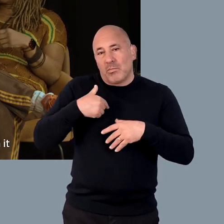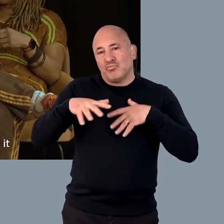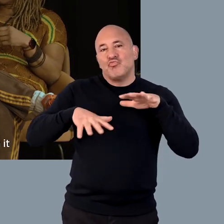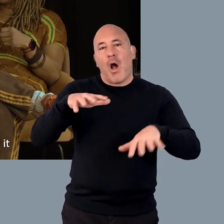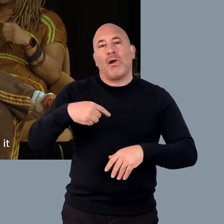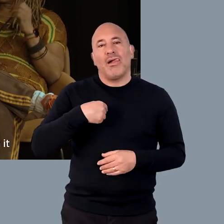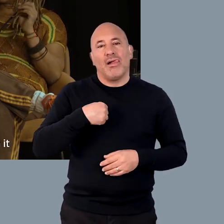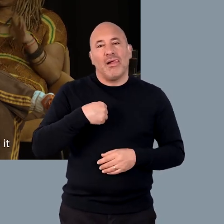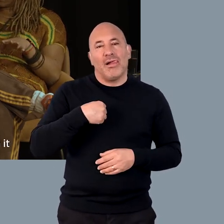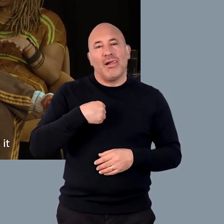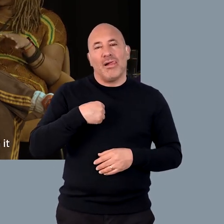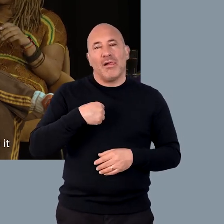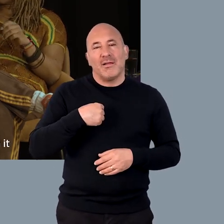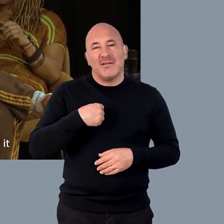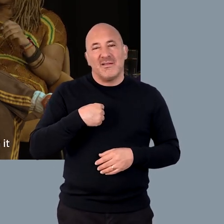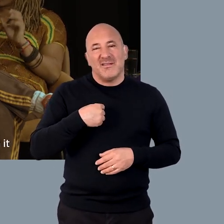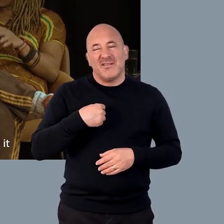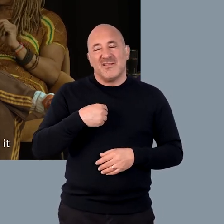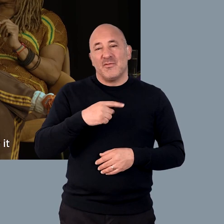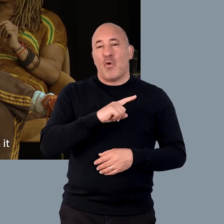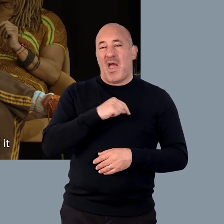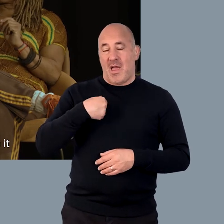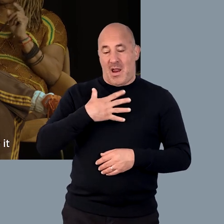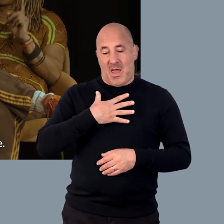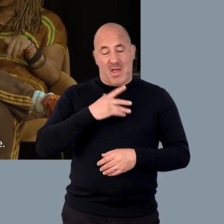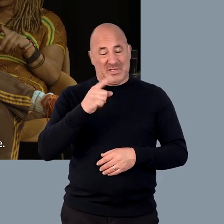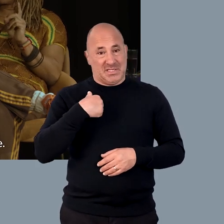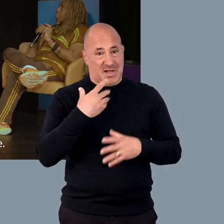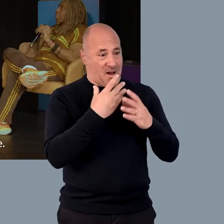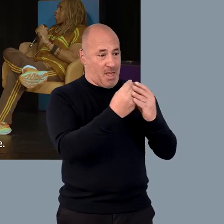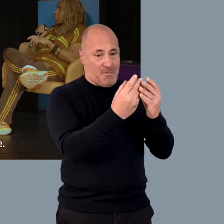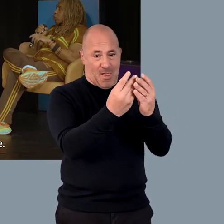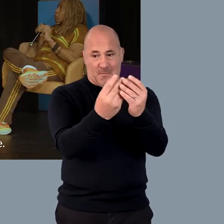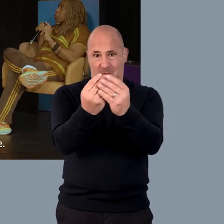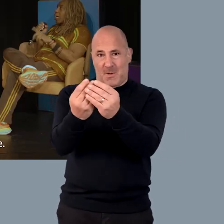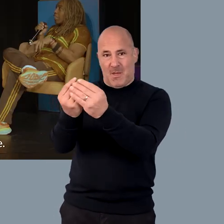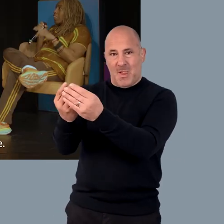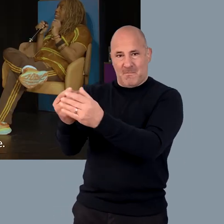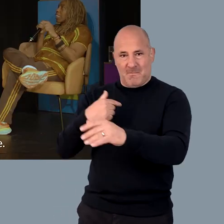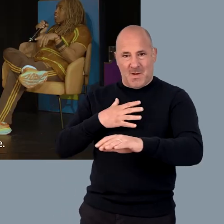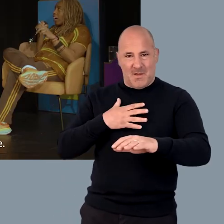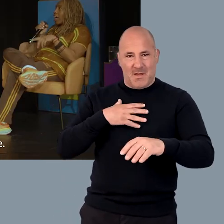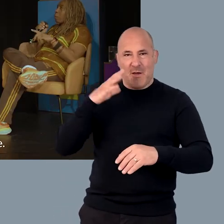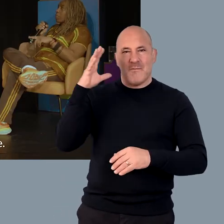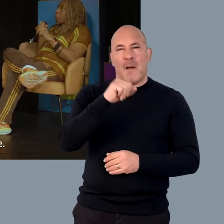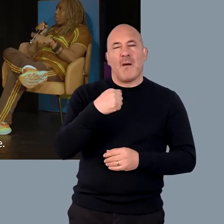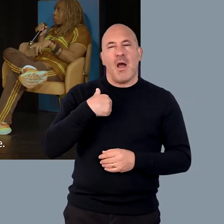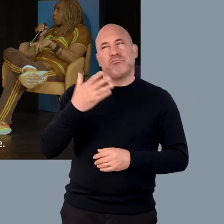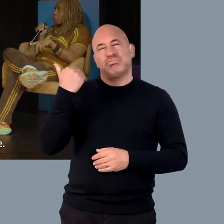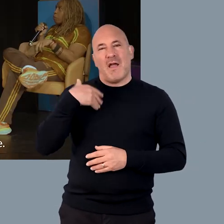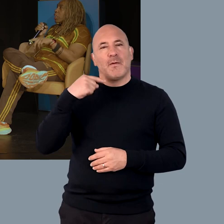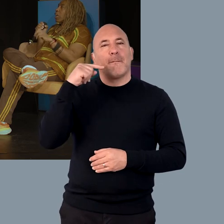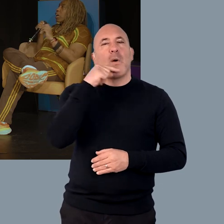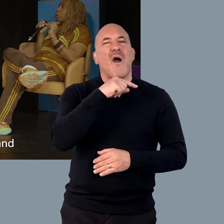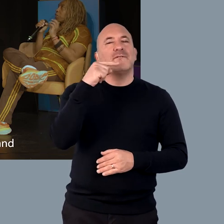So I think I do I I think I do struggle with it more than I think I do because my thing is I help other